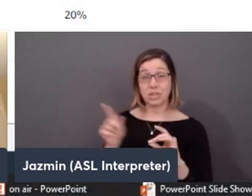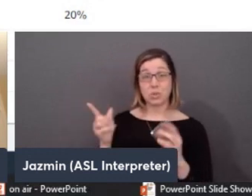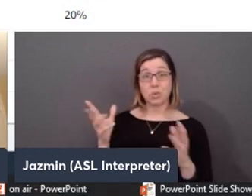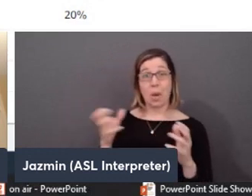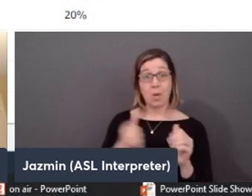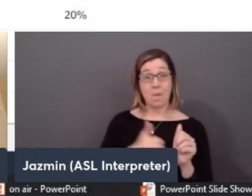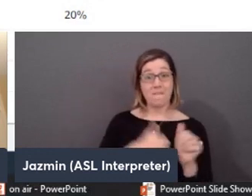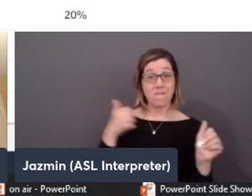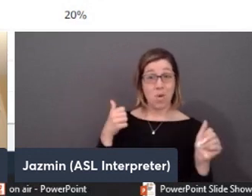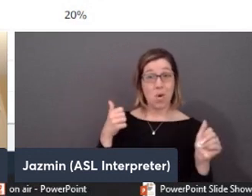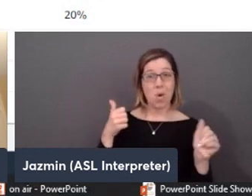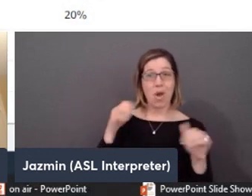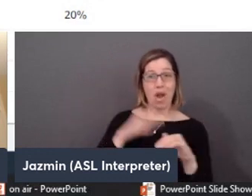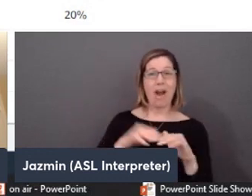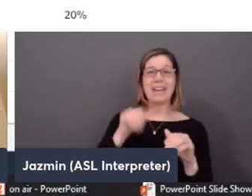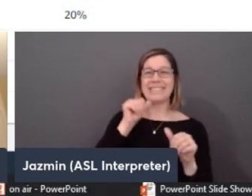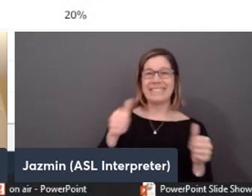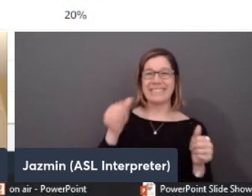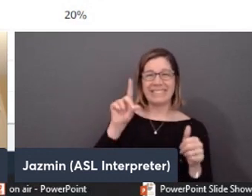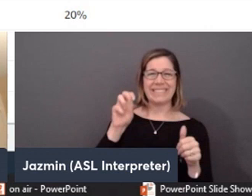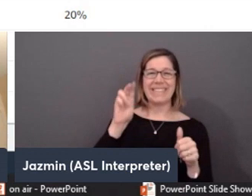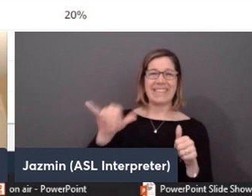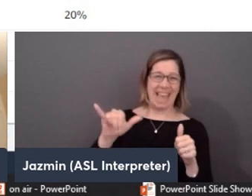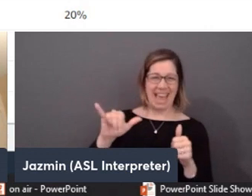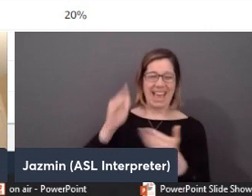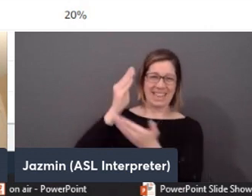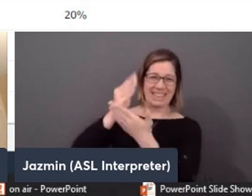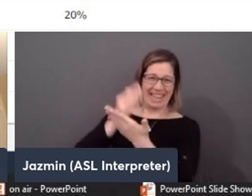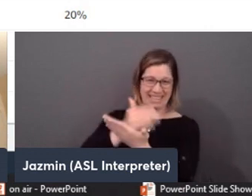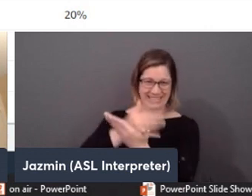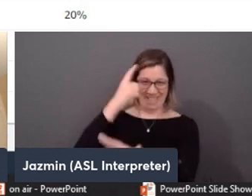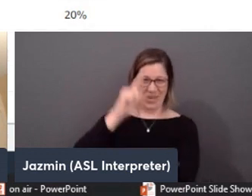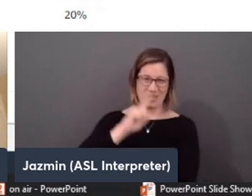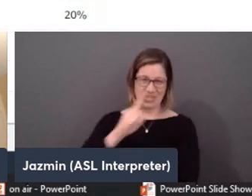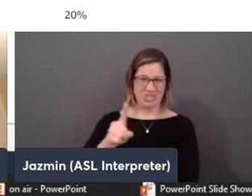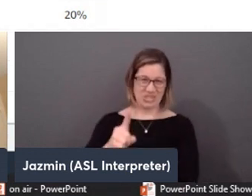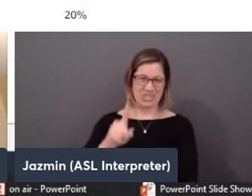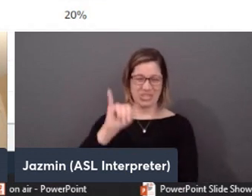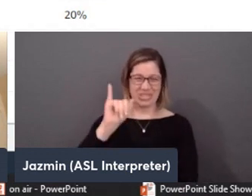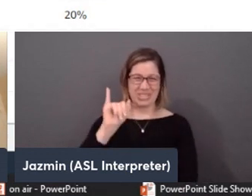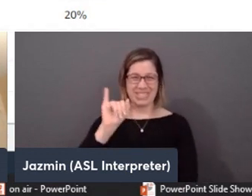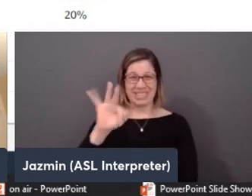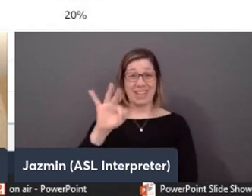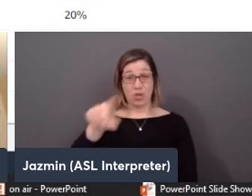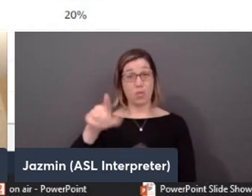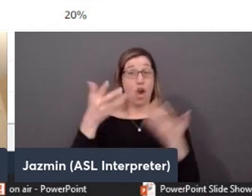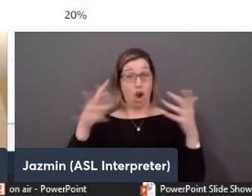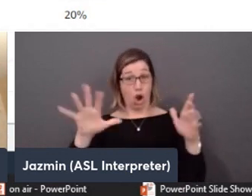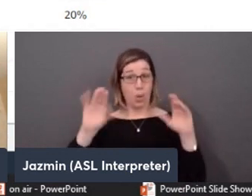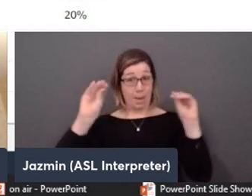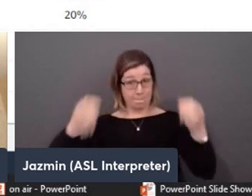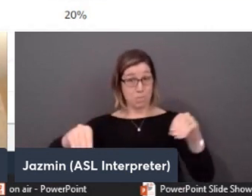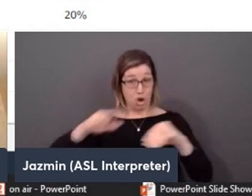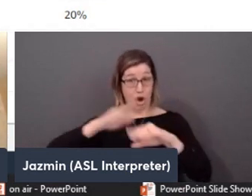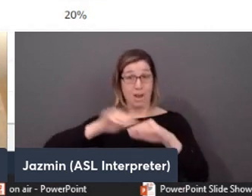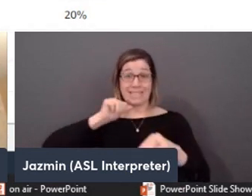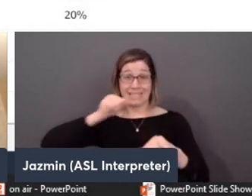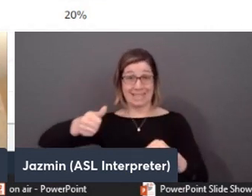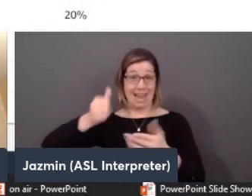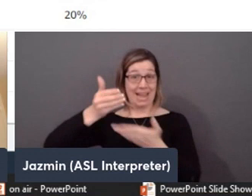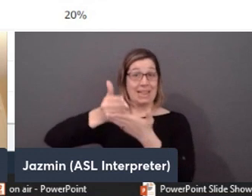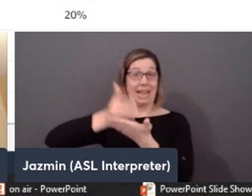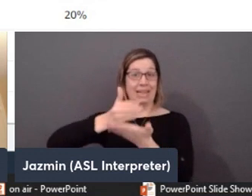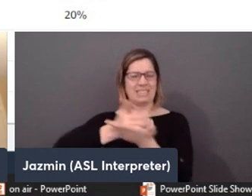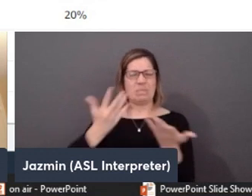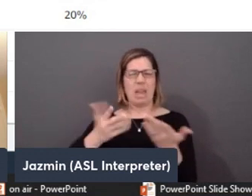getting on the deny list for sure. And if you've already been put on the deny list, it might be a little too late.